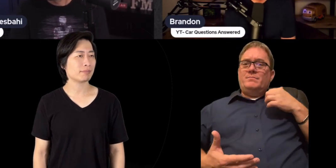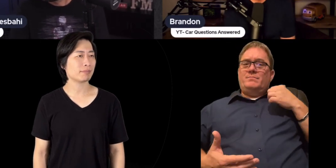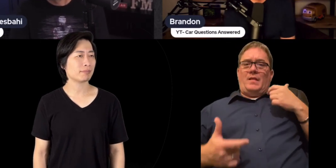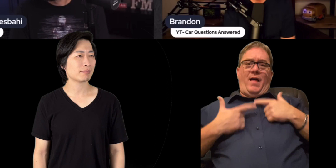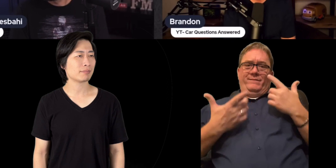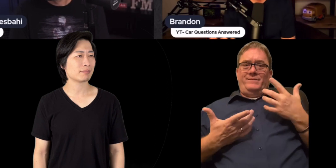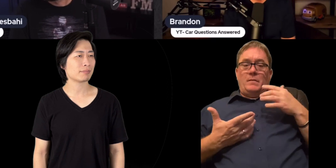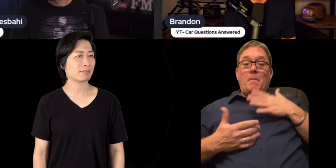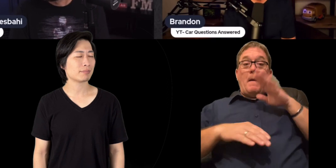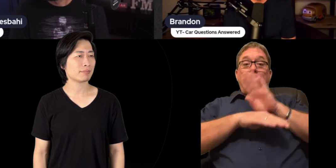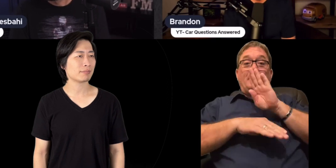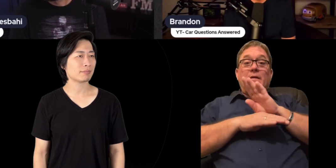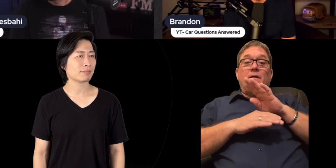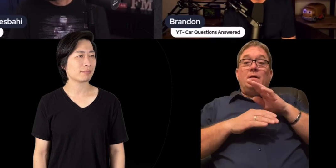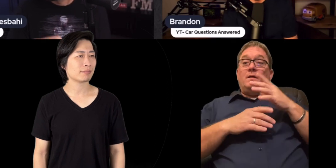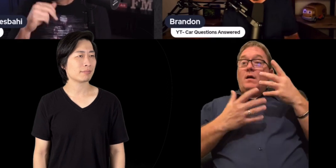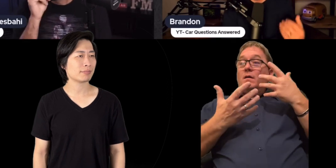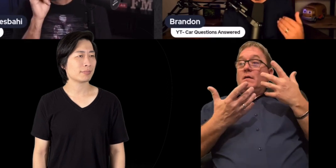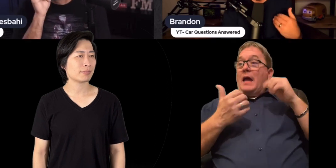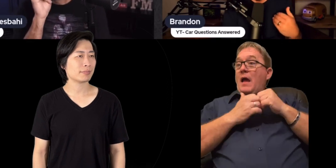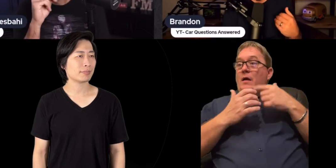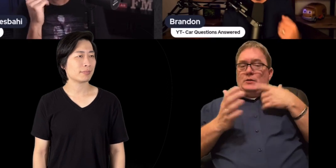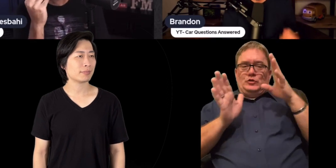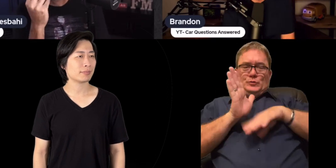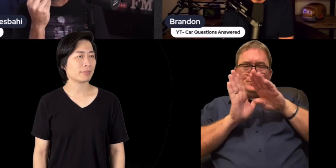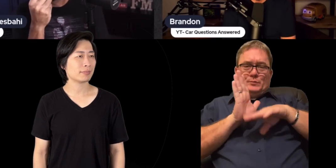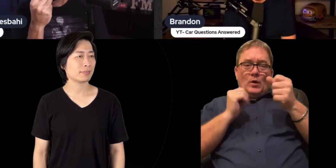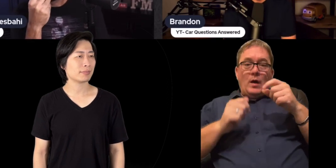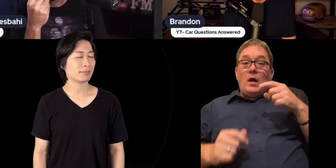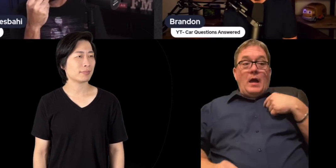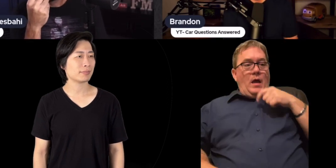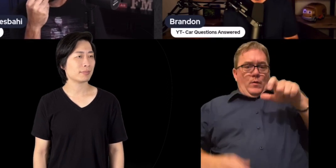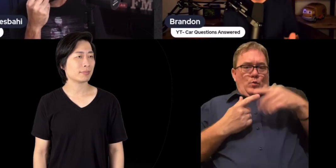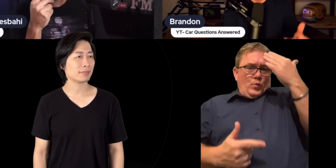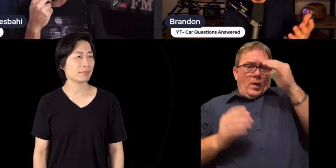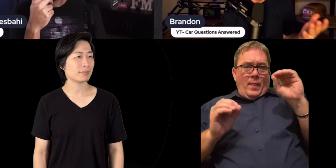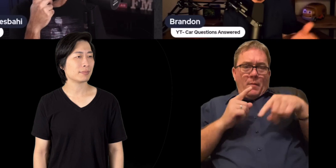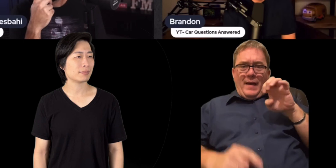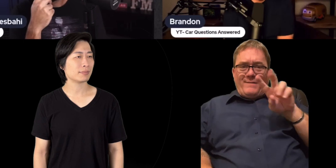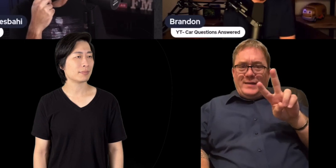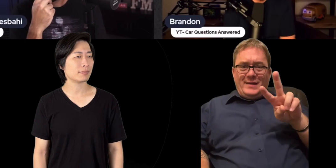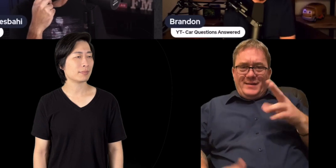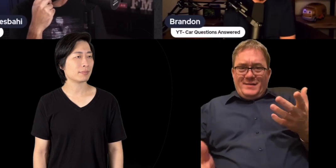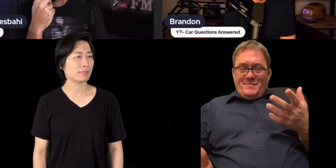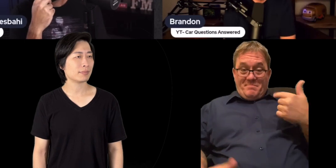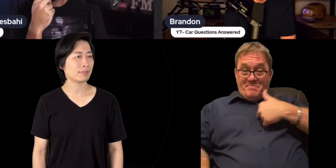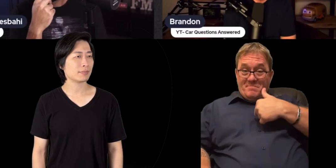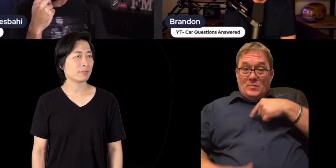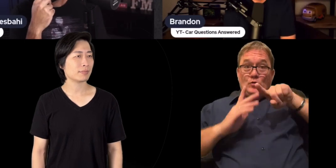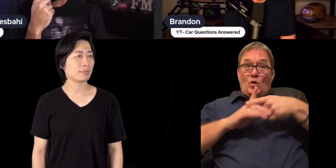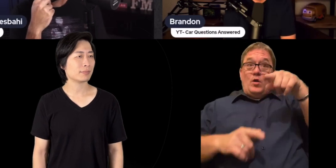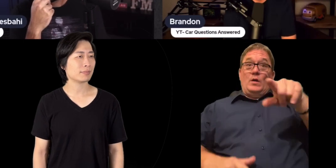revolves around these cheaper end cars, so I don't need to know anything about EVs. Even with me starting this YouTube channel,